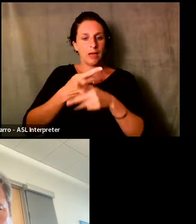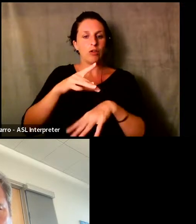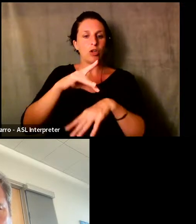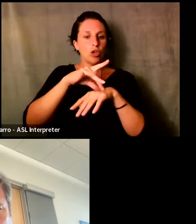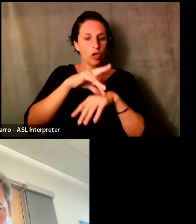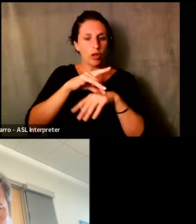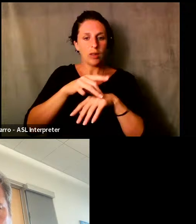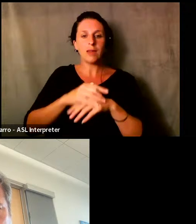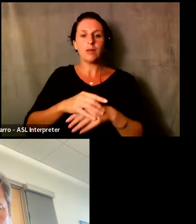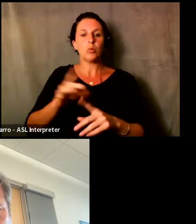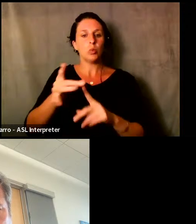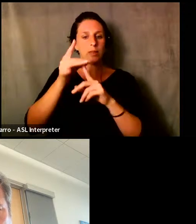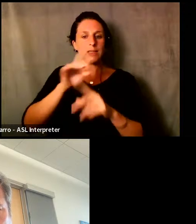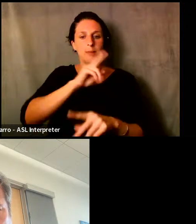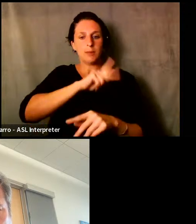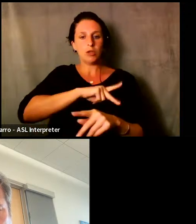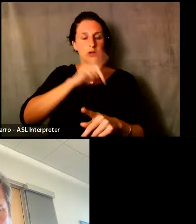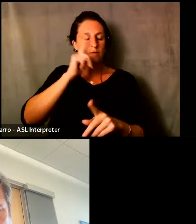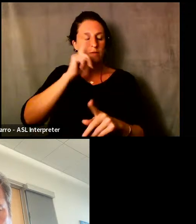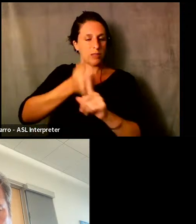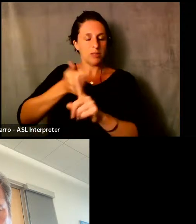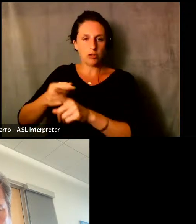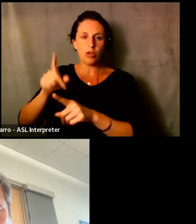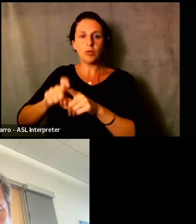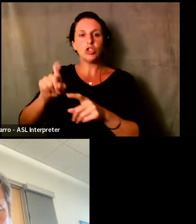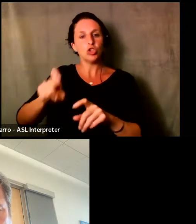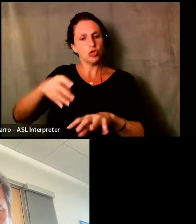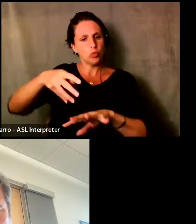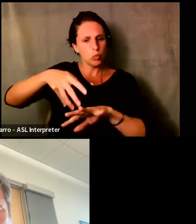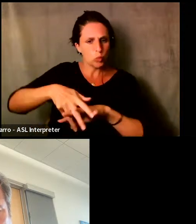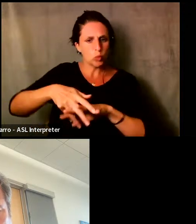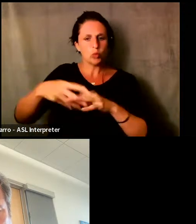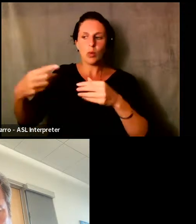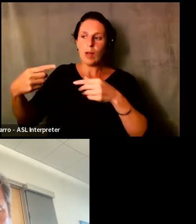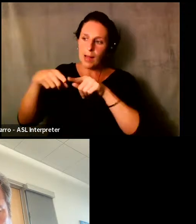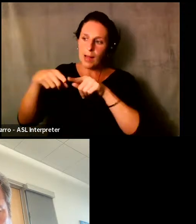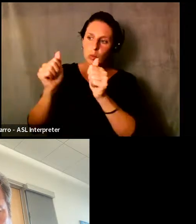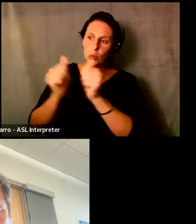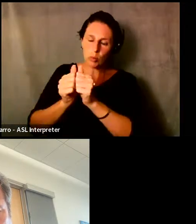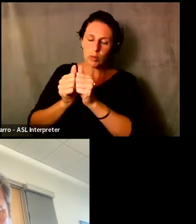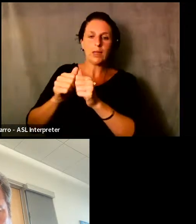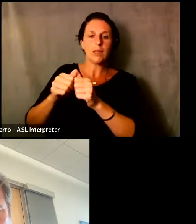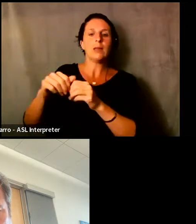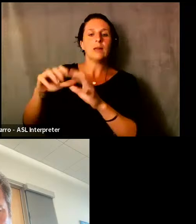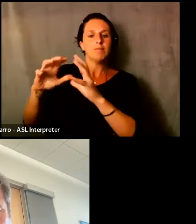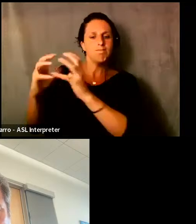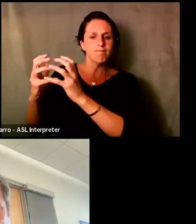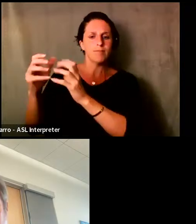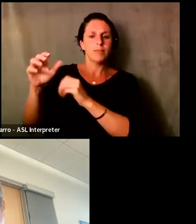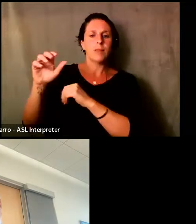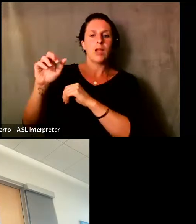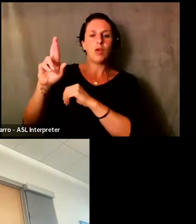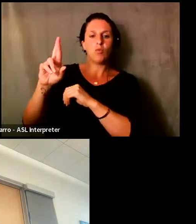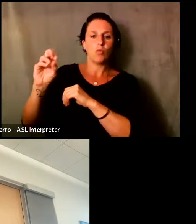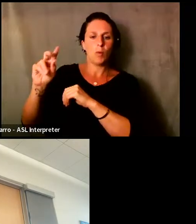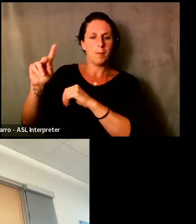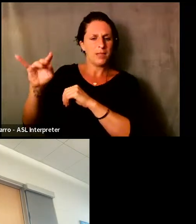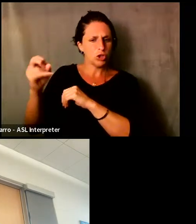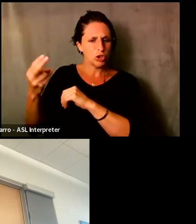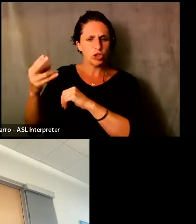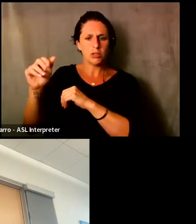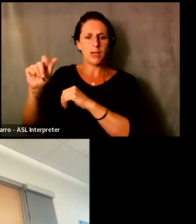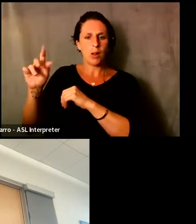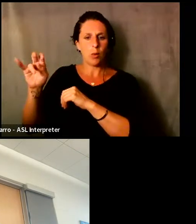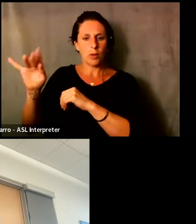of us, but should be rooted in allyship with the Ramaytush Ohlone, so we can work together to protect